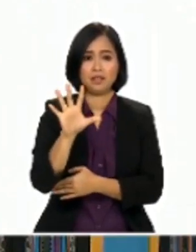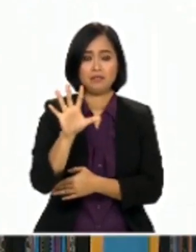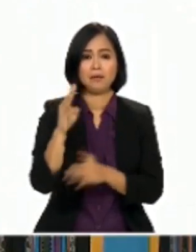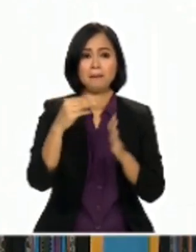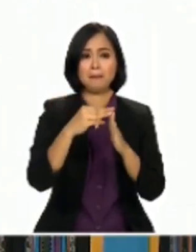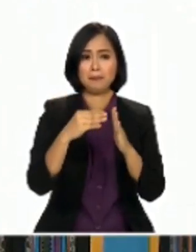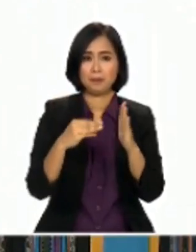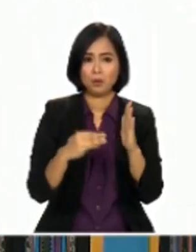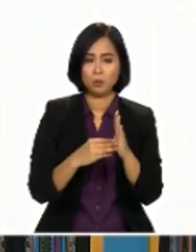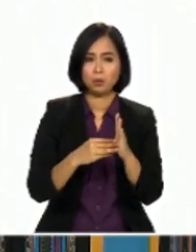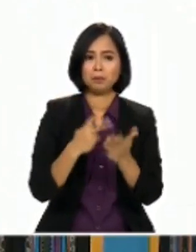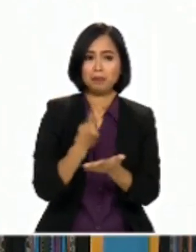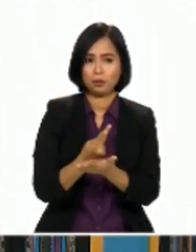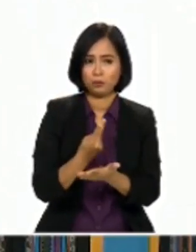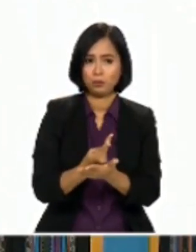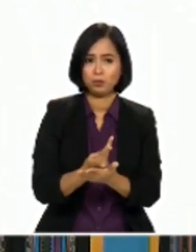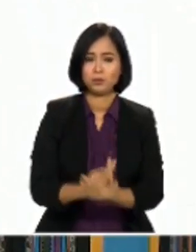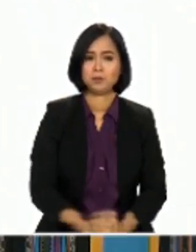billion pesos